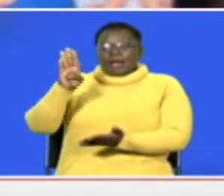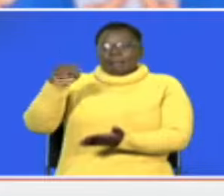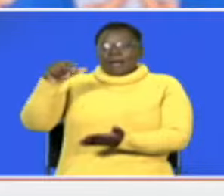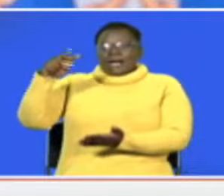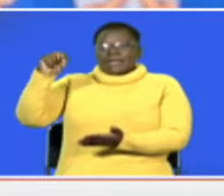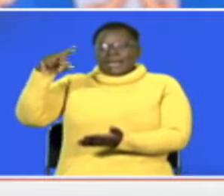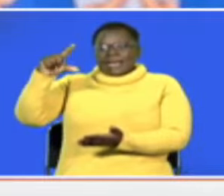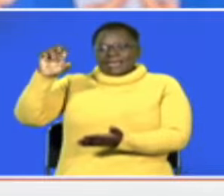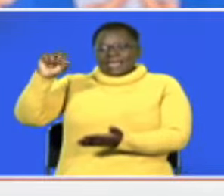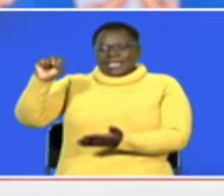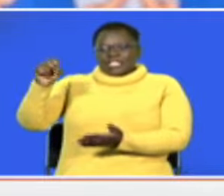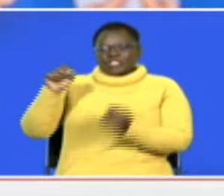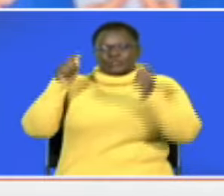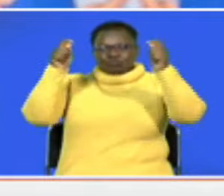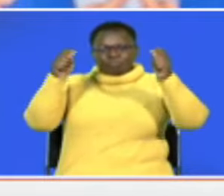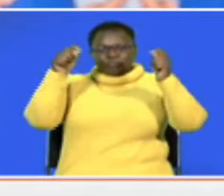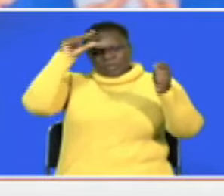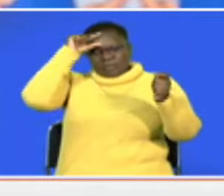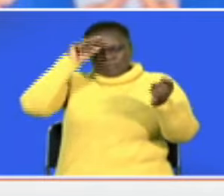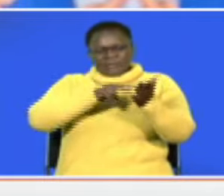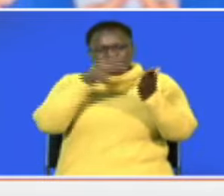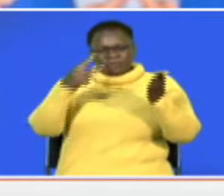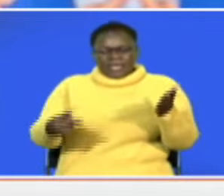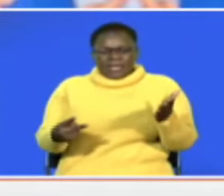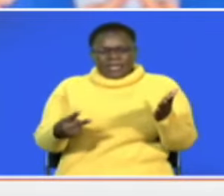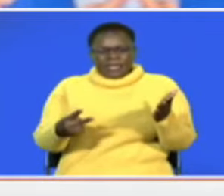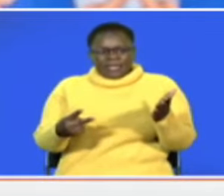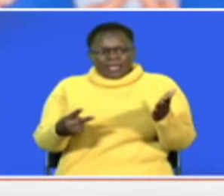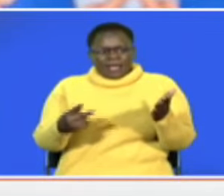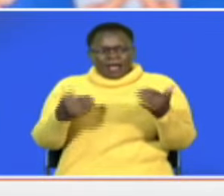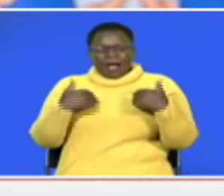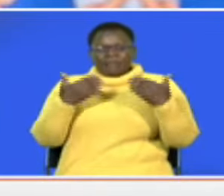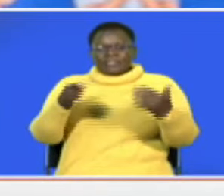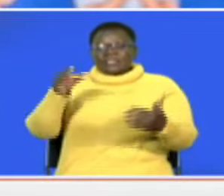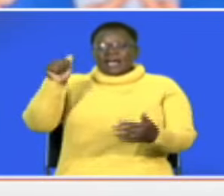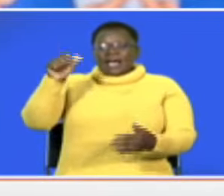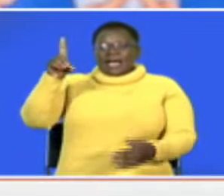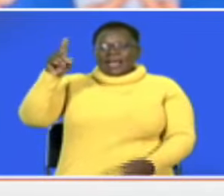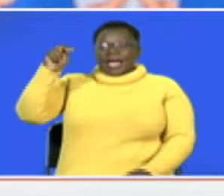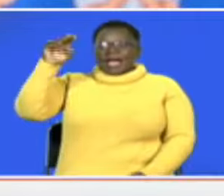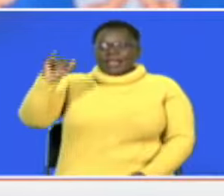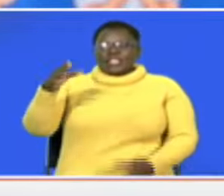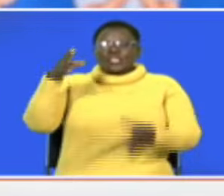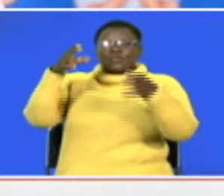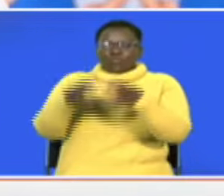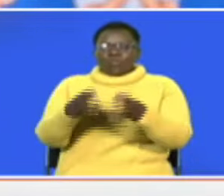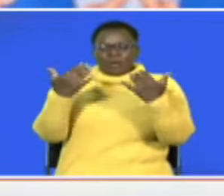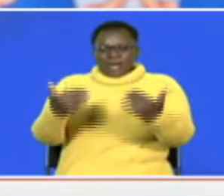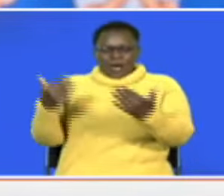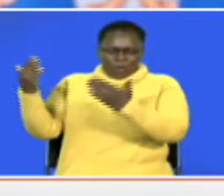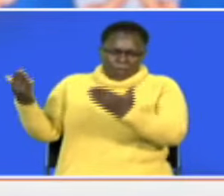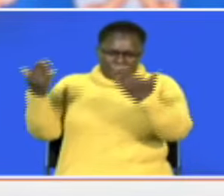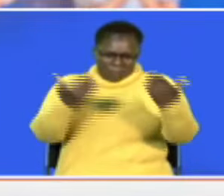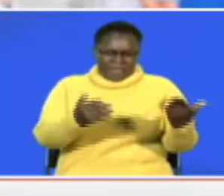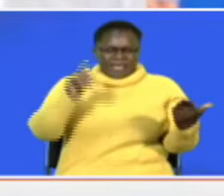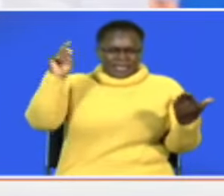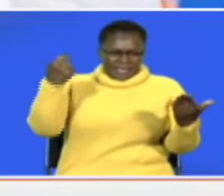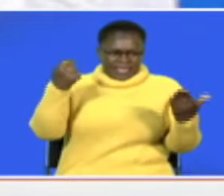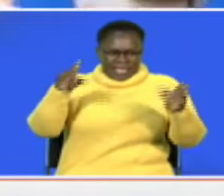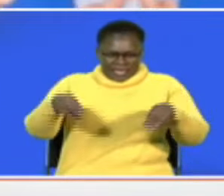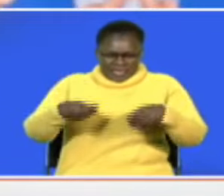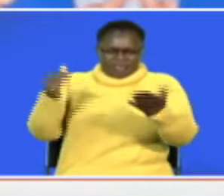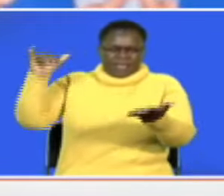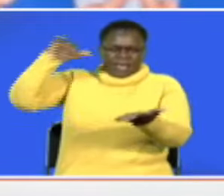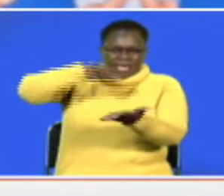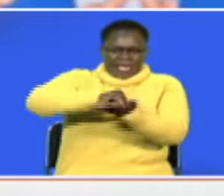na maandamano hadi serikali ikaangushwa tukiwa na hii Adani group. Na hiyo sasa ndio imeletwa Kenya, inapewa